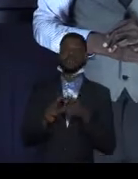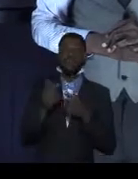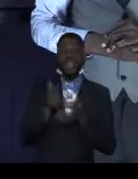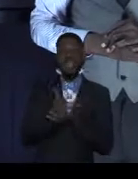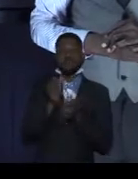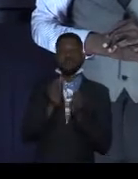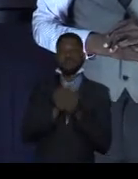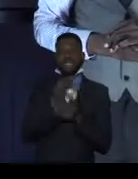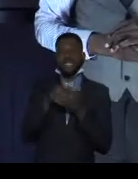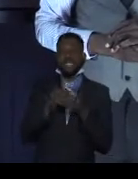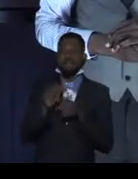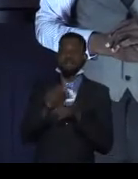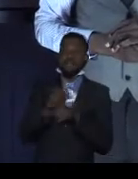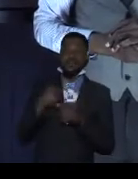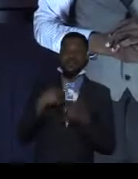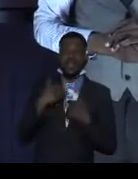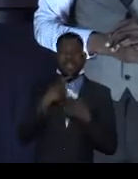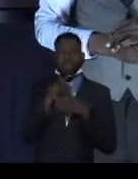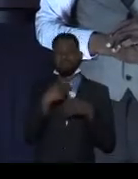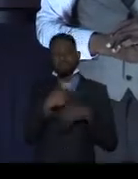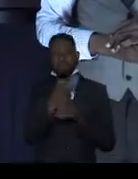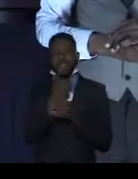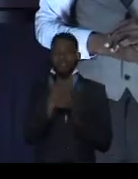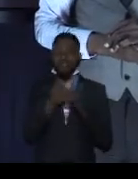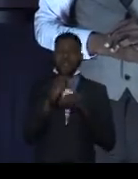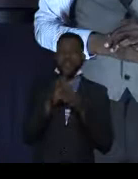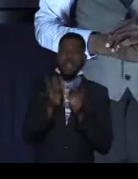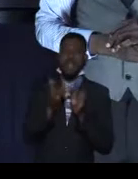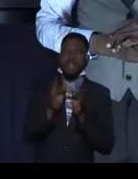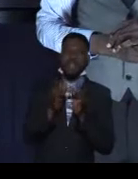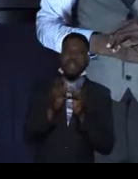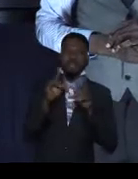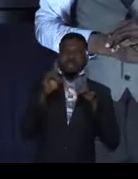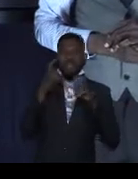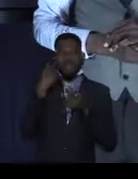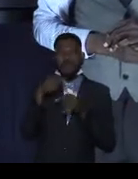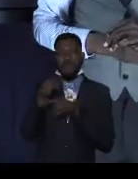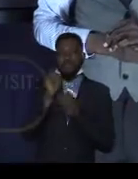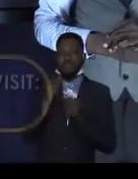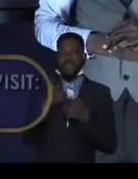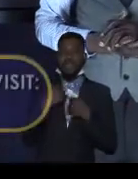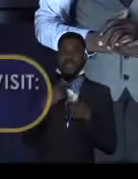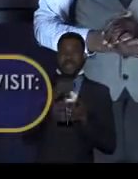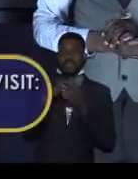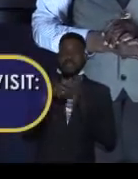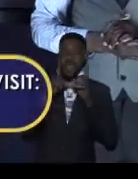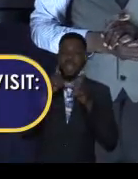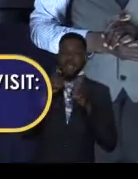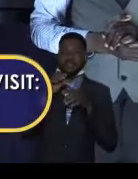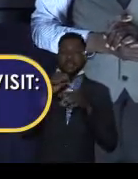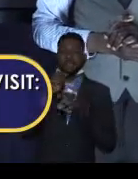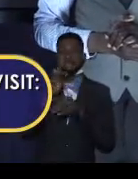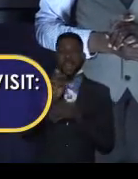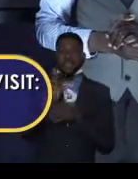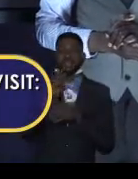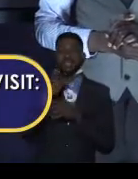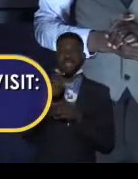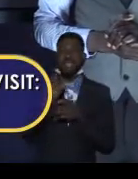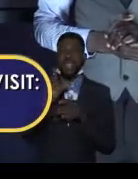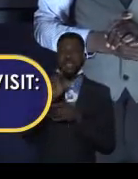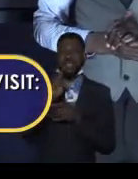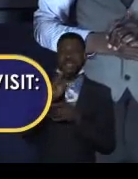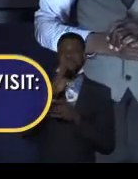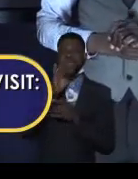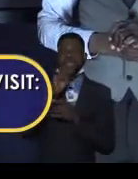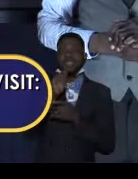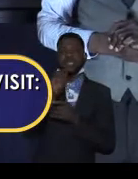consistent. And to help you with this practice, we have structured some online assessments for you. You can have access to these online assessments by using the